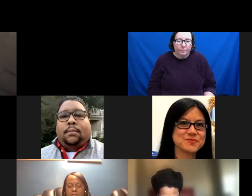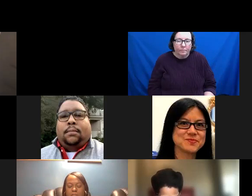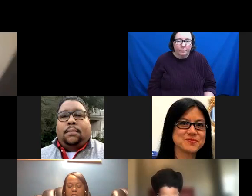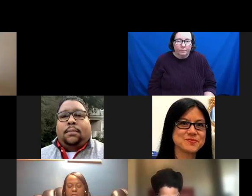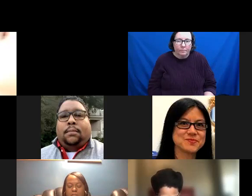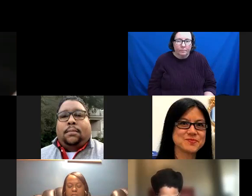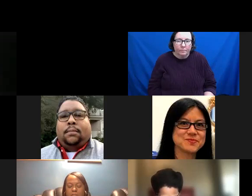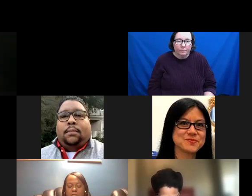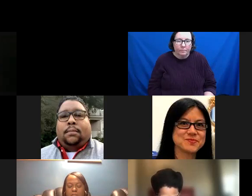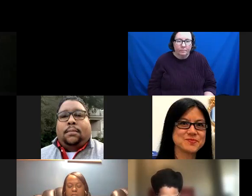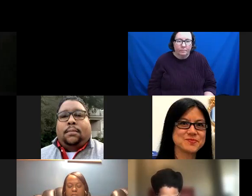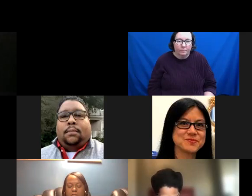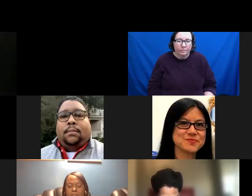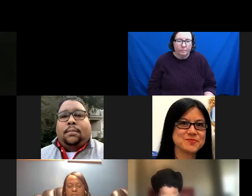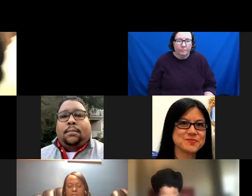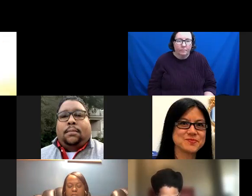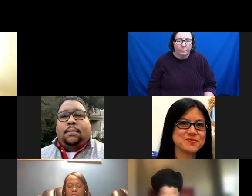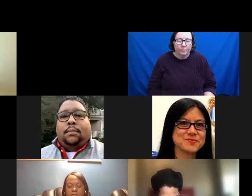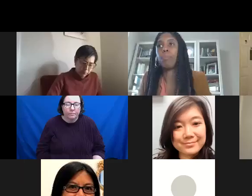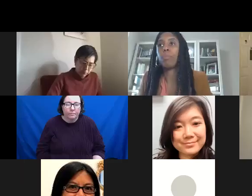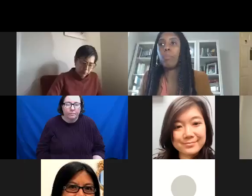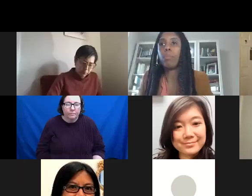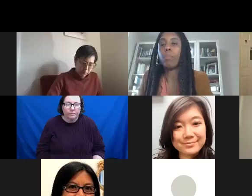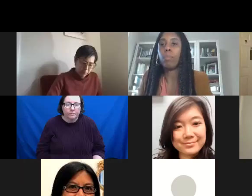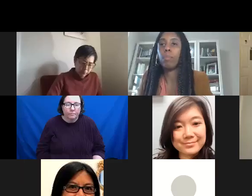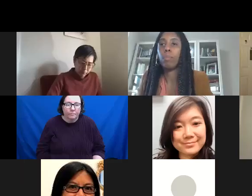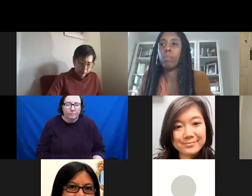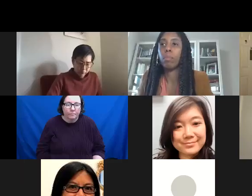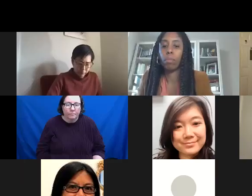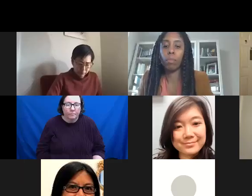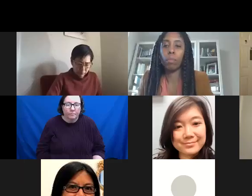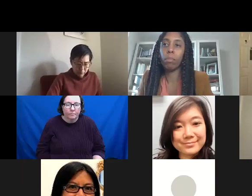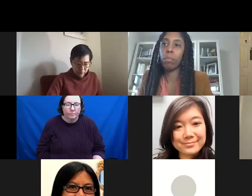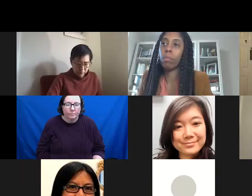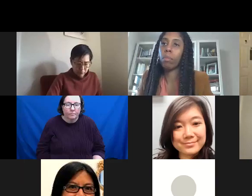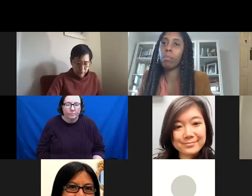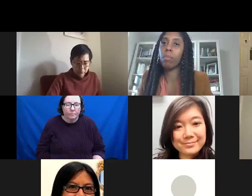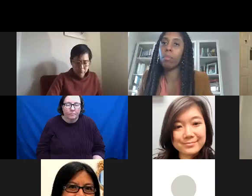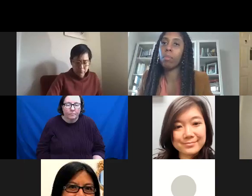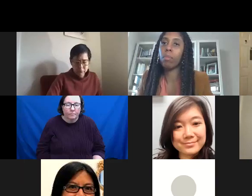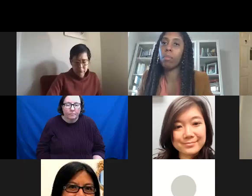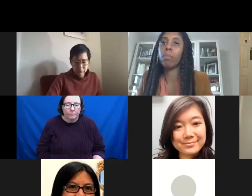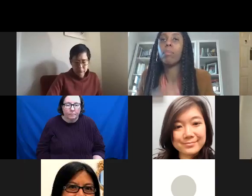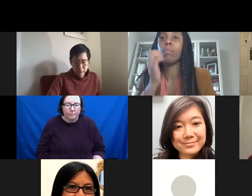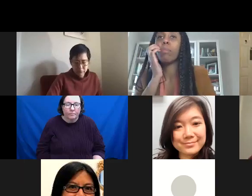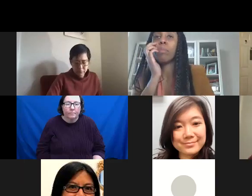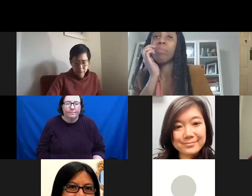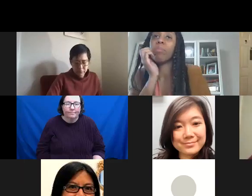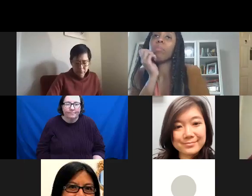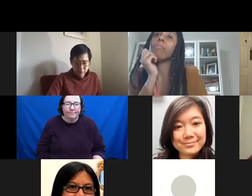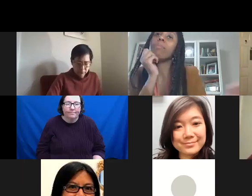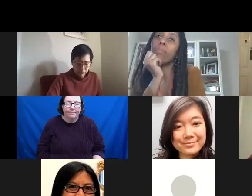thì xin hãy bấm vào quả cầu ở phía dưới màn hình và chọn ngôn ngữ tiếng Việt thì tôi sẽ cung cấp thông dịch cho các anh chị. Thank you so much. Bye